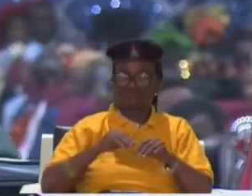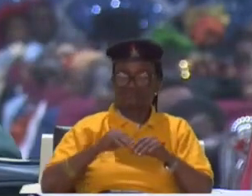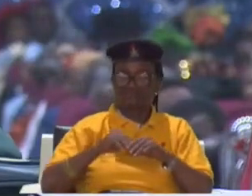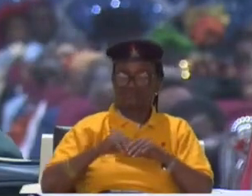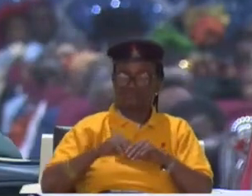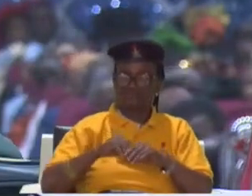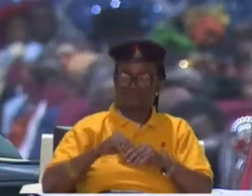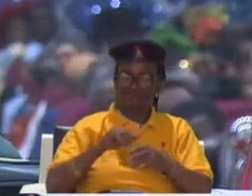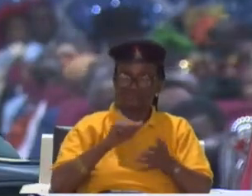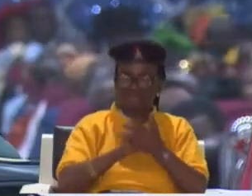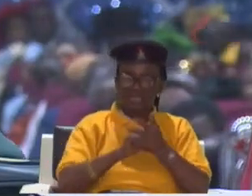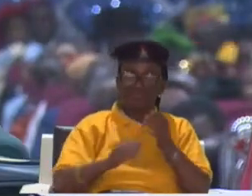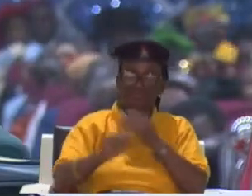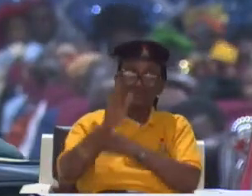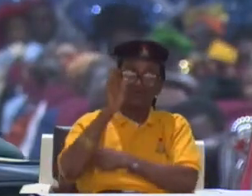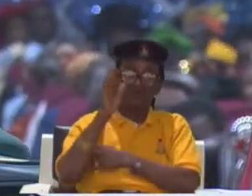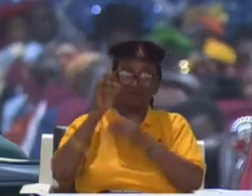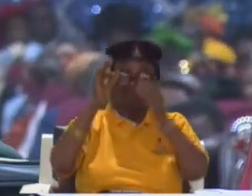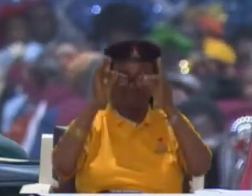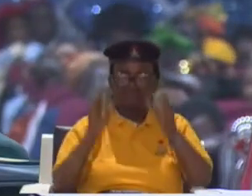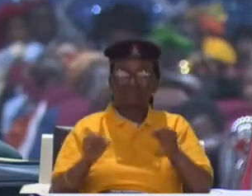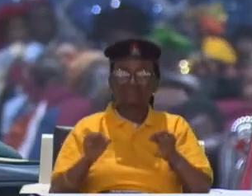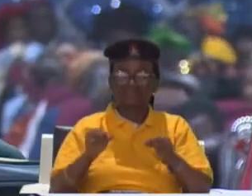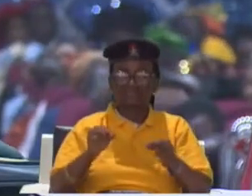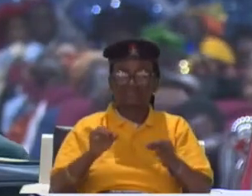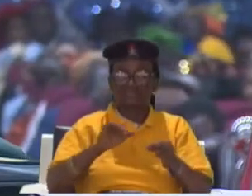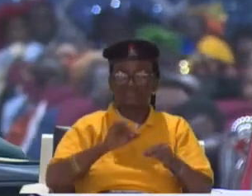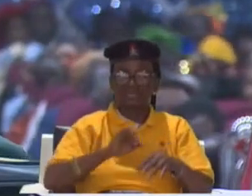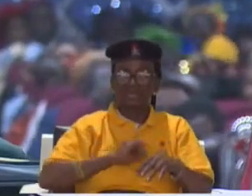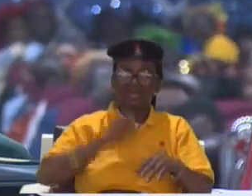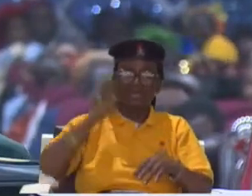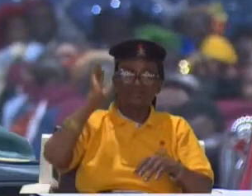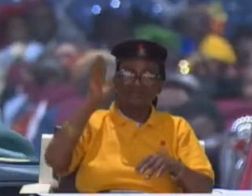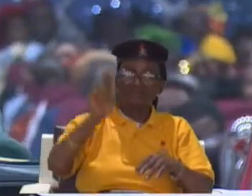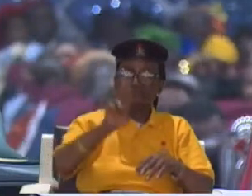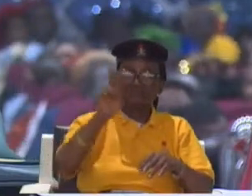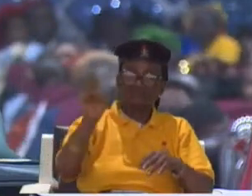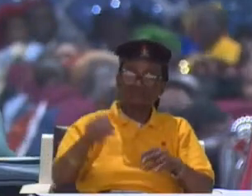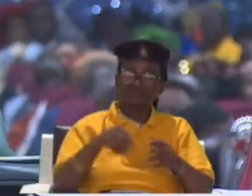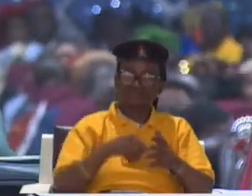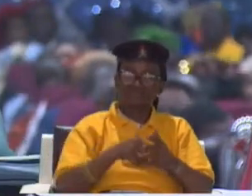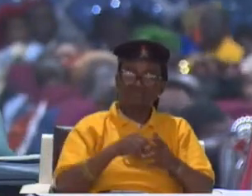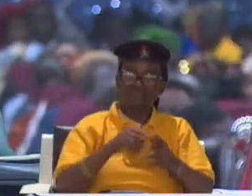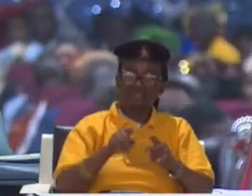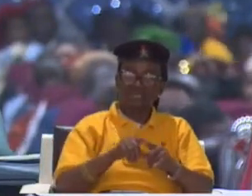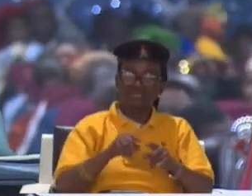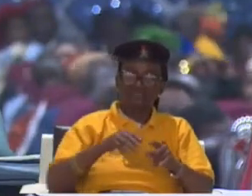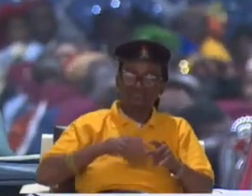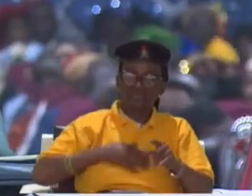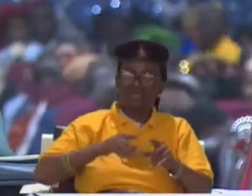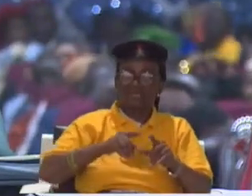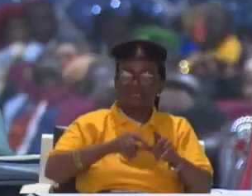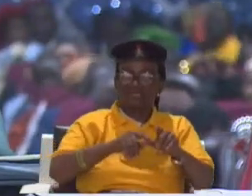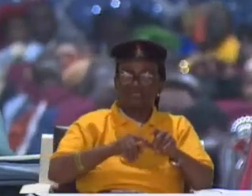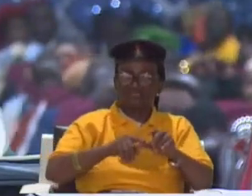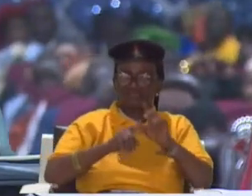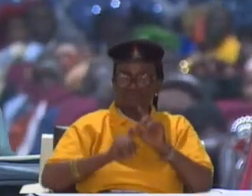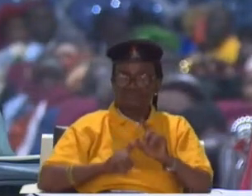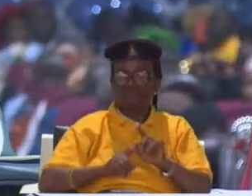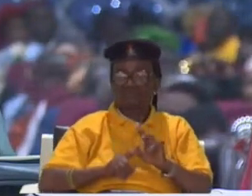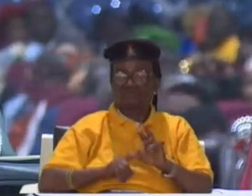that God decided, I will use this as my throne. So if you know pe ibe ni ite ohun yo